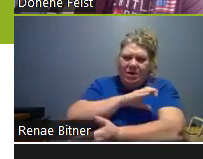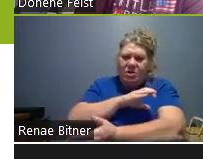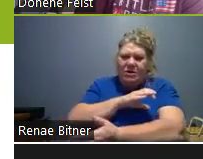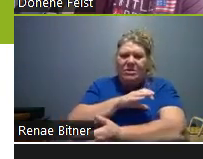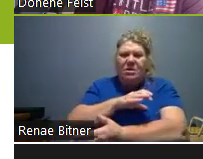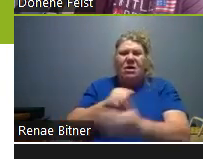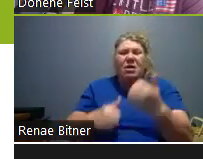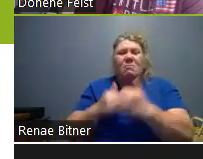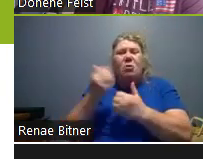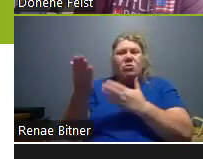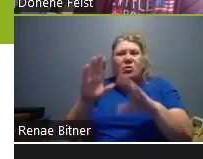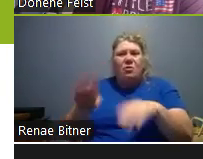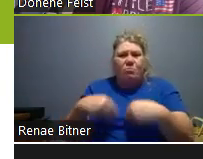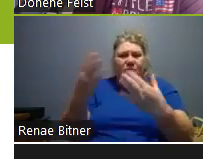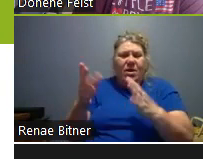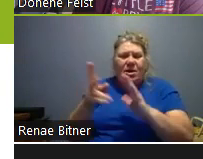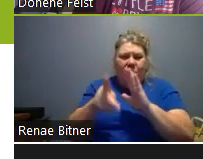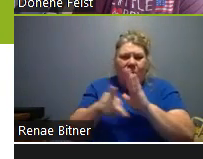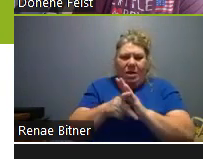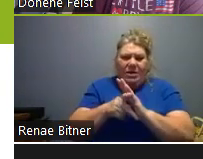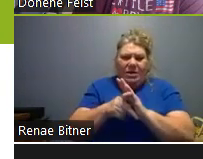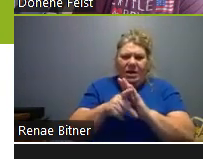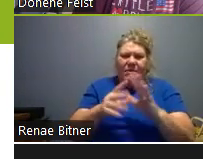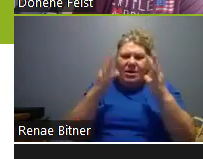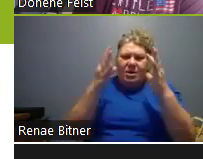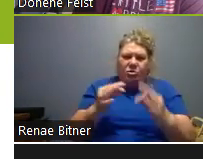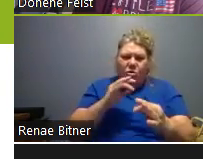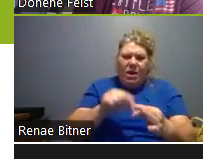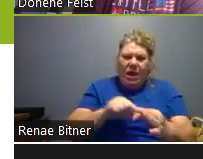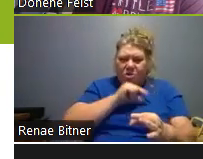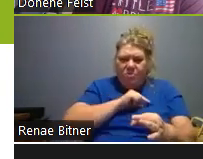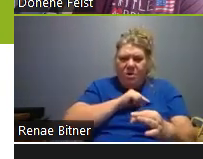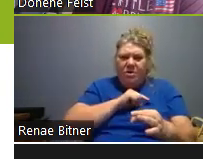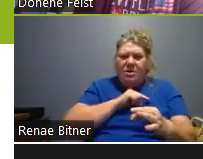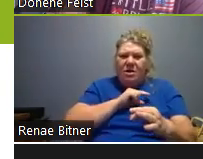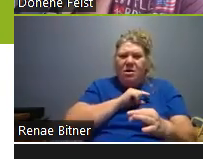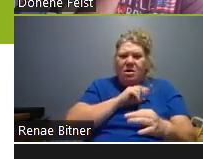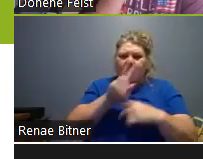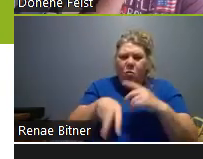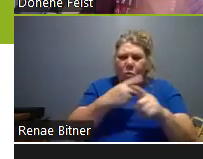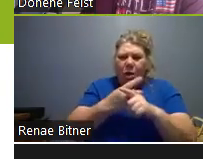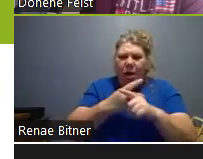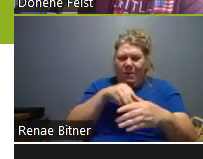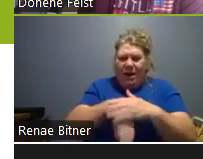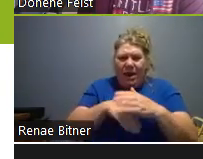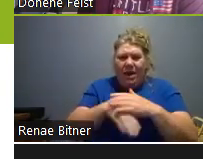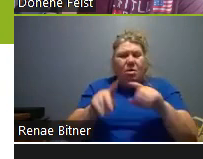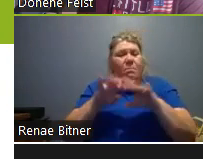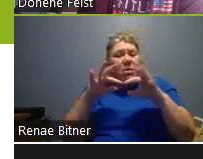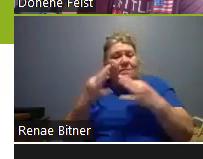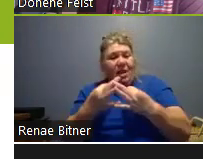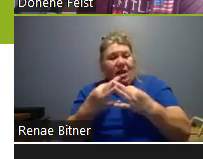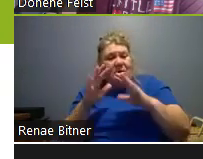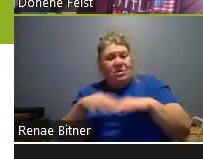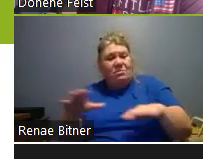to guidelines that dictate eligibility, type of service, and access, whereas families of children and youth with special